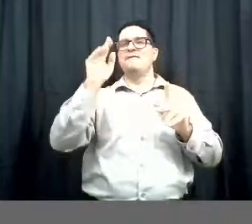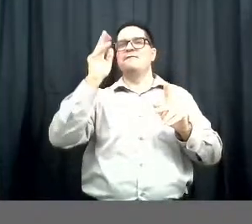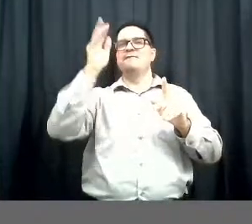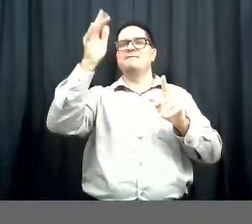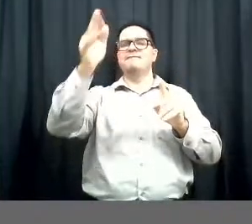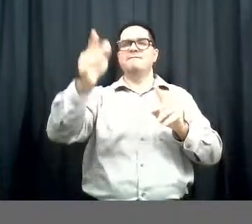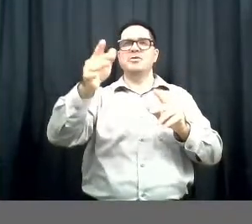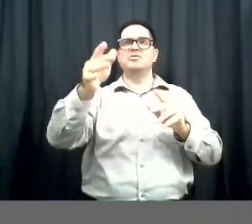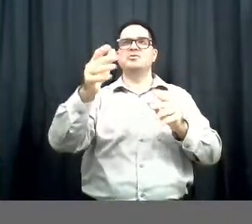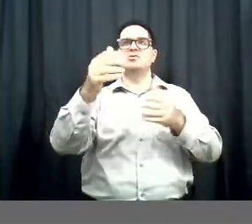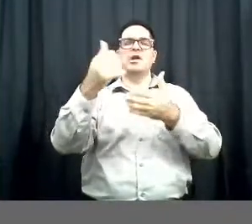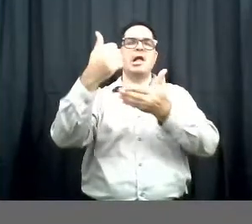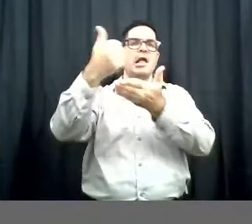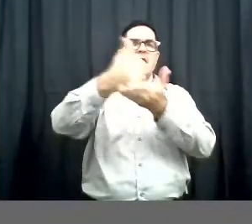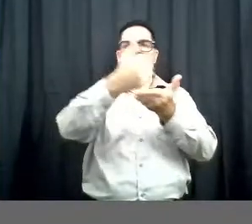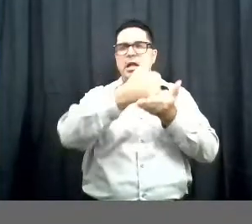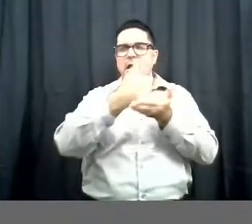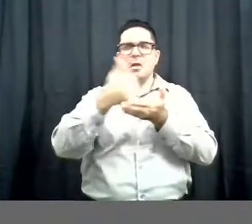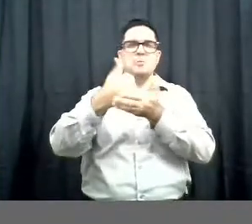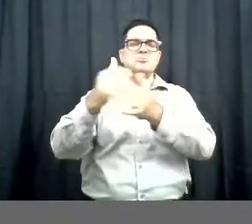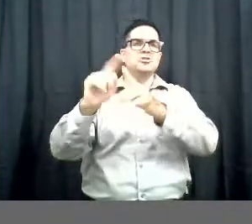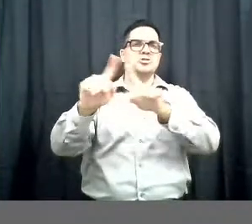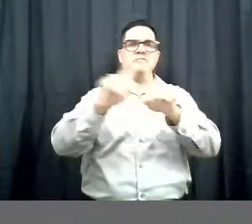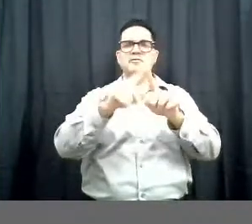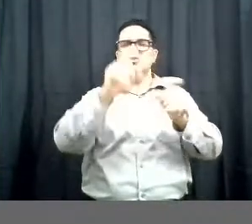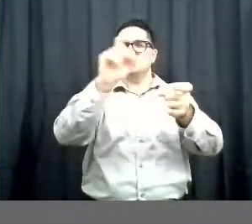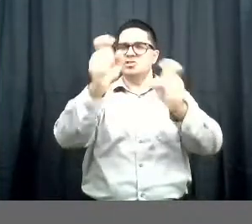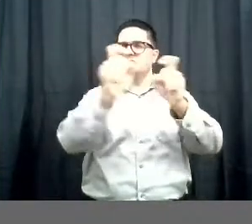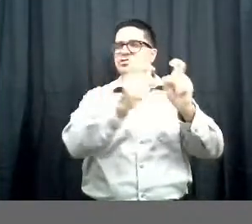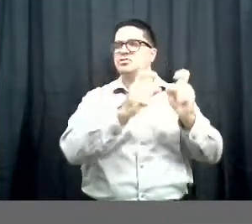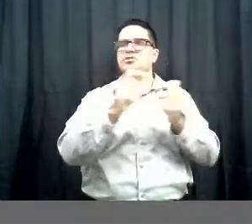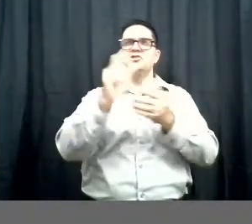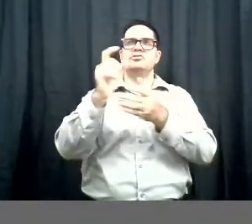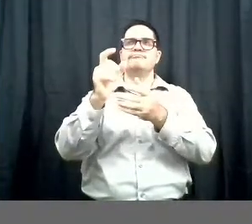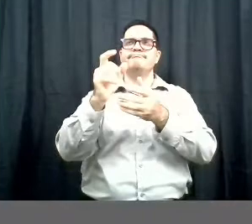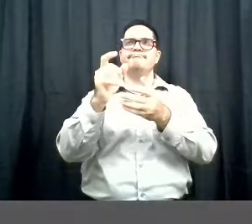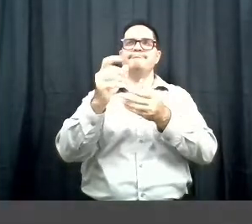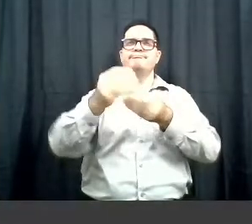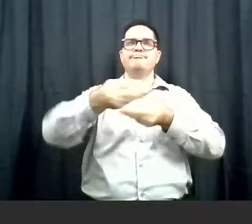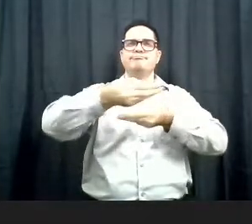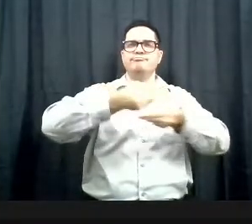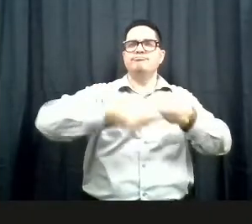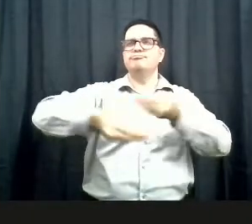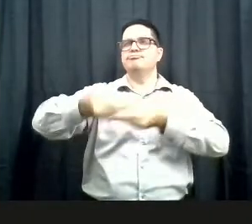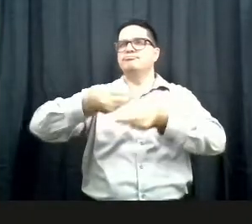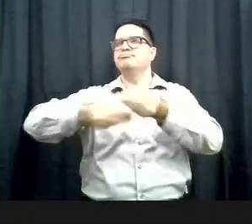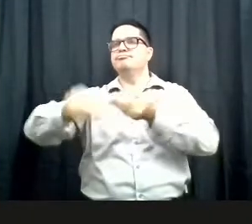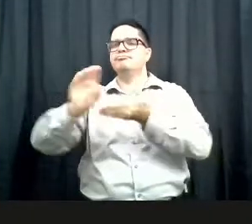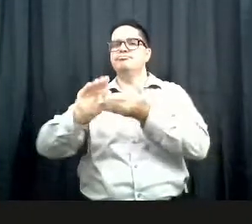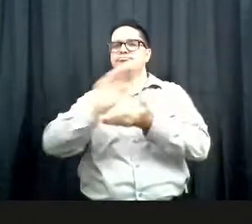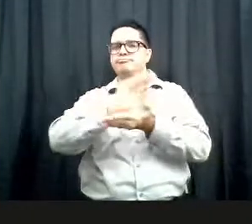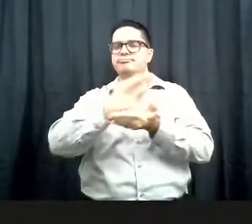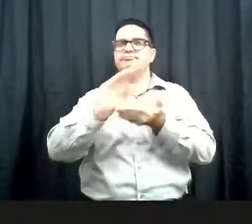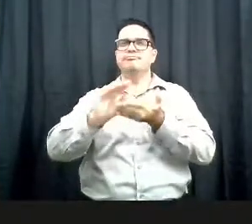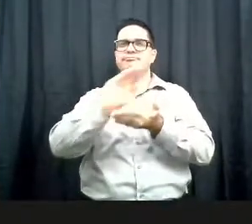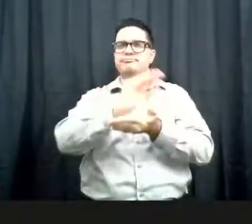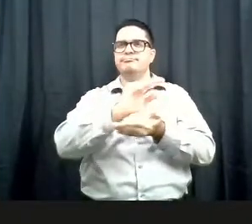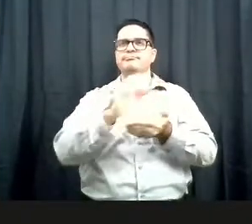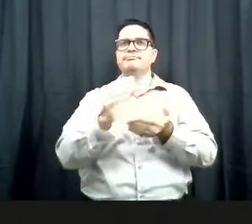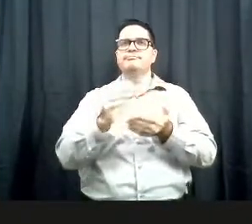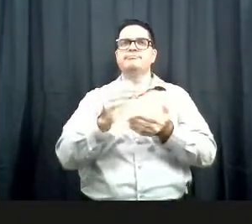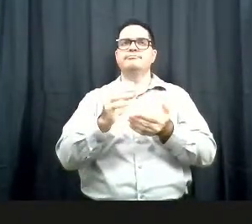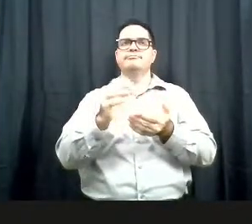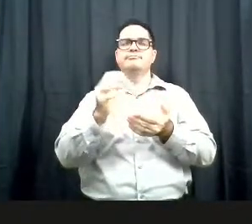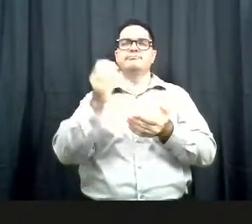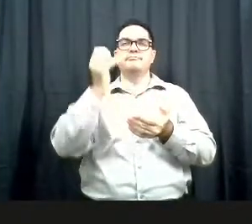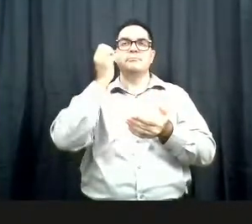plan and future changes to the budgets, that in an environment where the cash position is